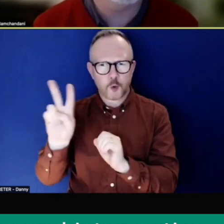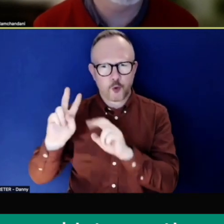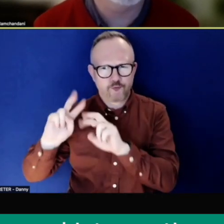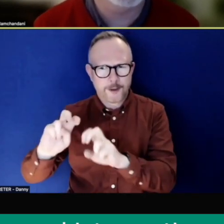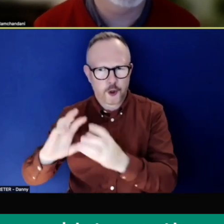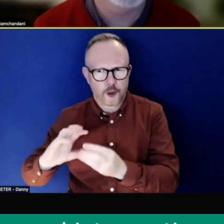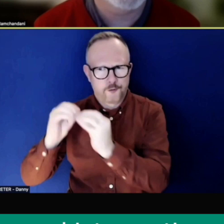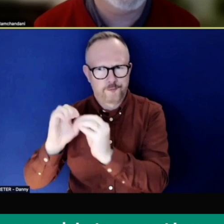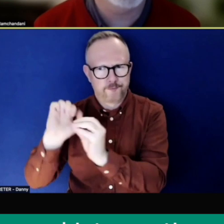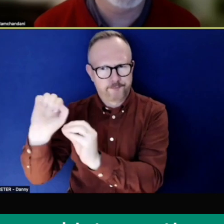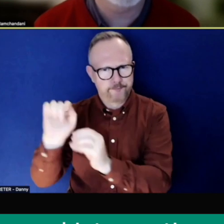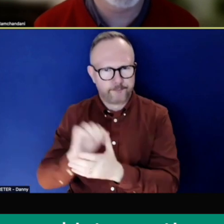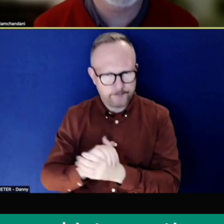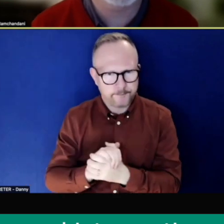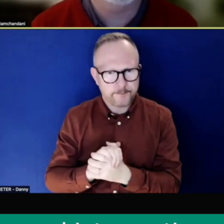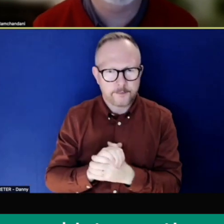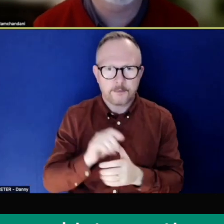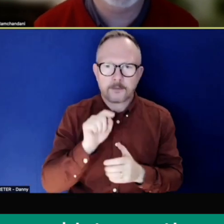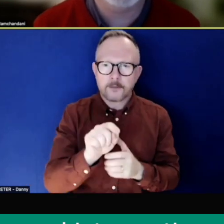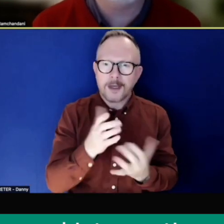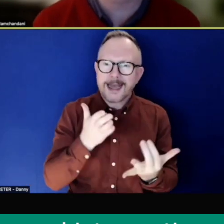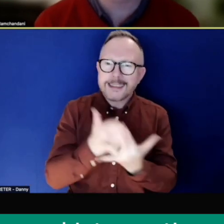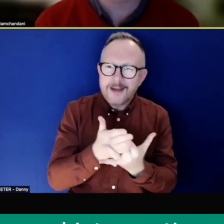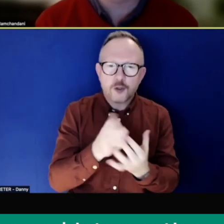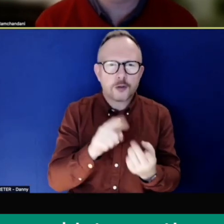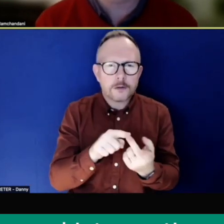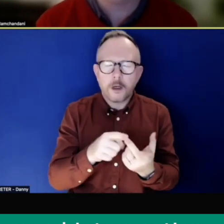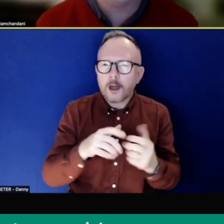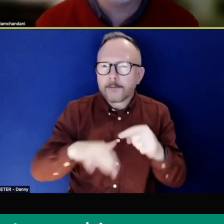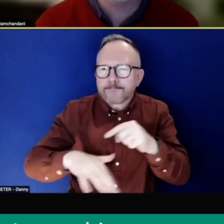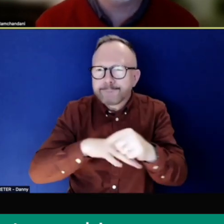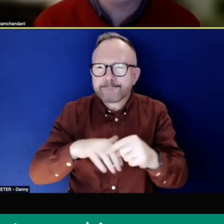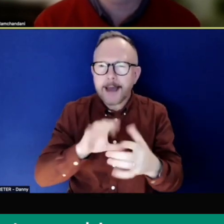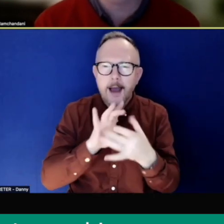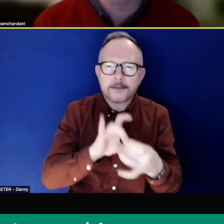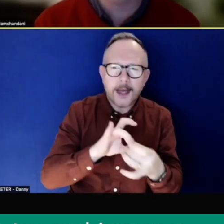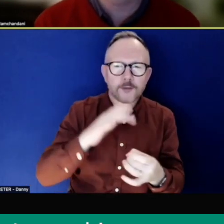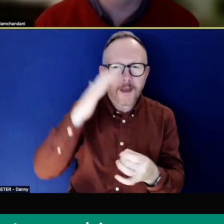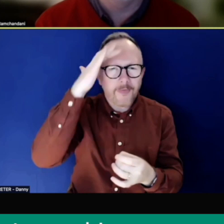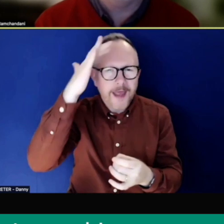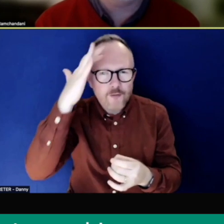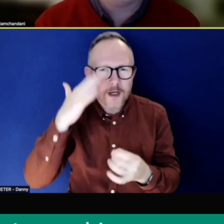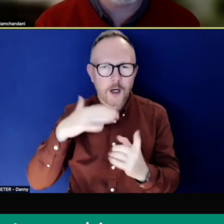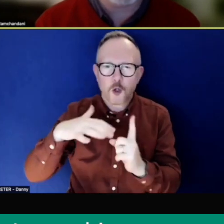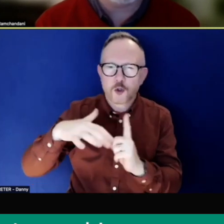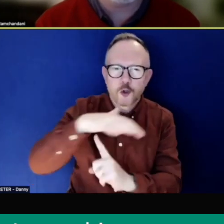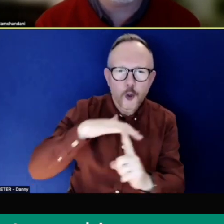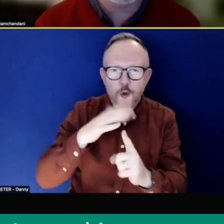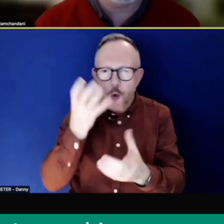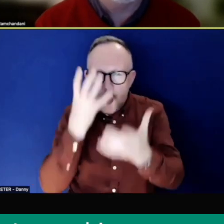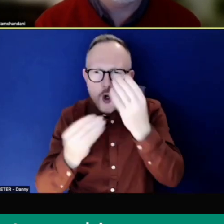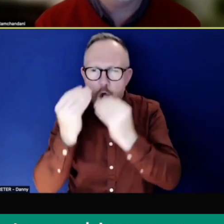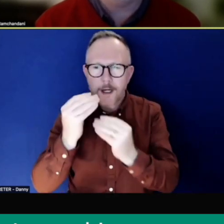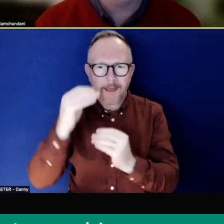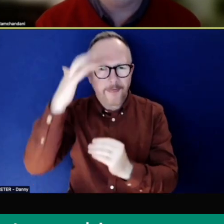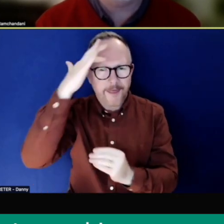positively focused intervention underpinned by attachment theory and social learning theory. So it brings elements of those two things together to